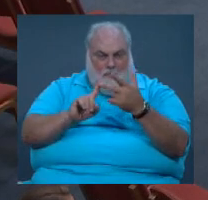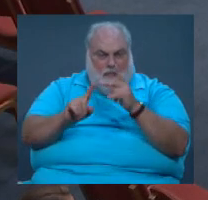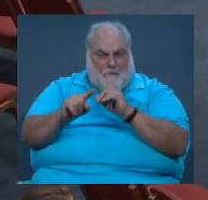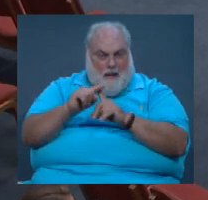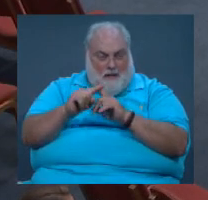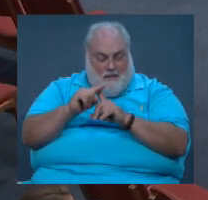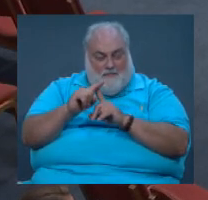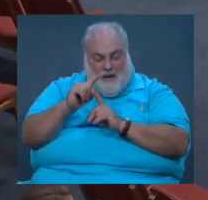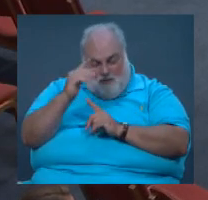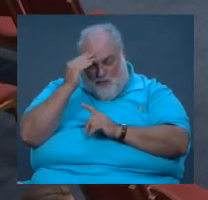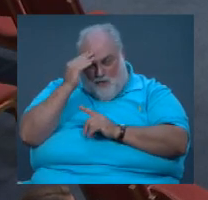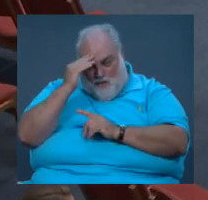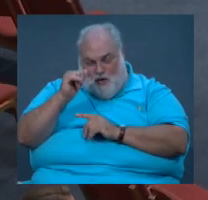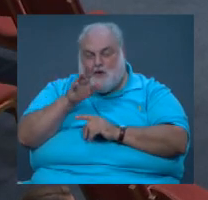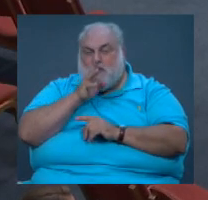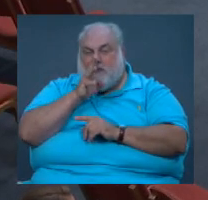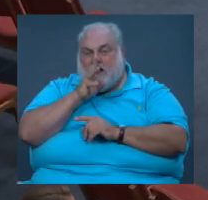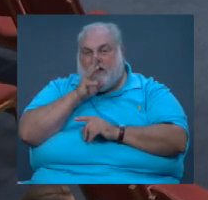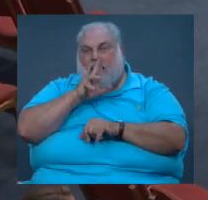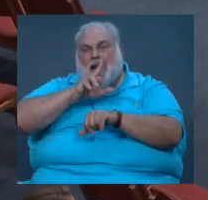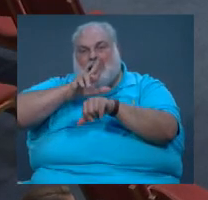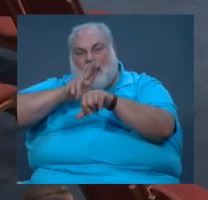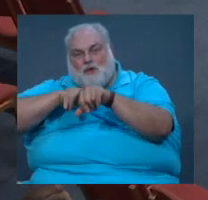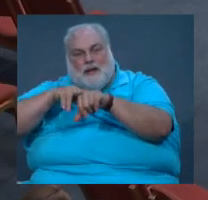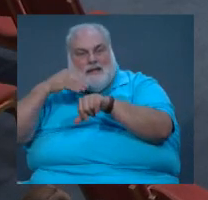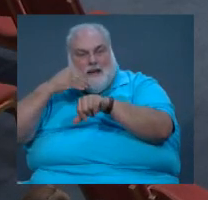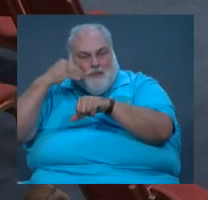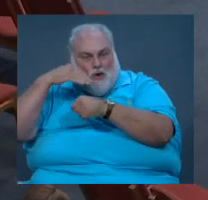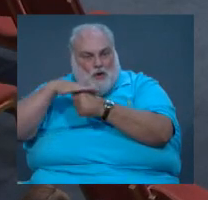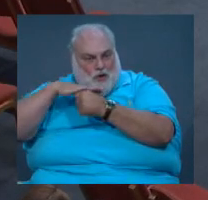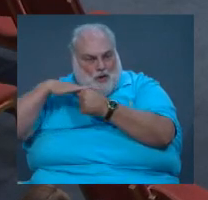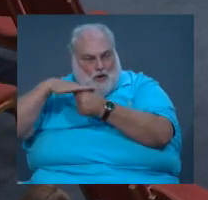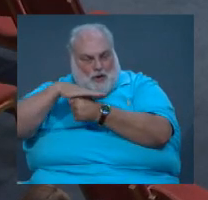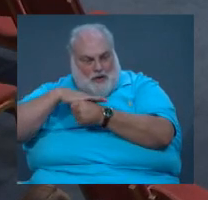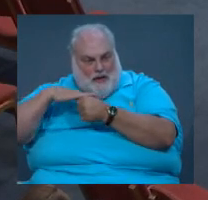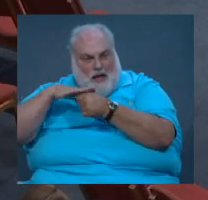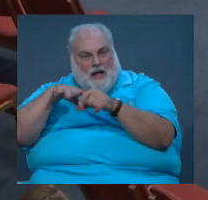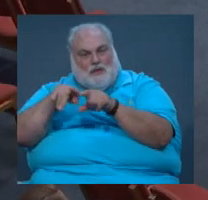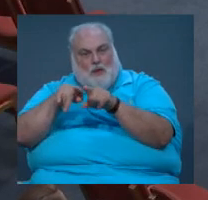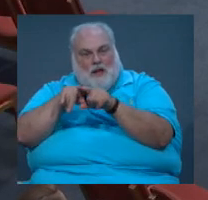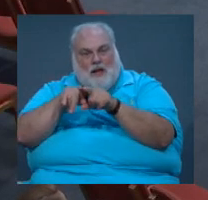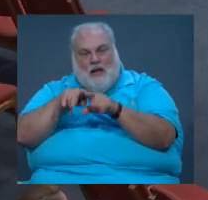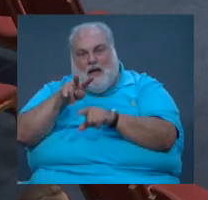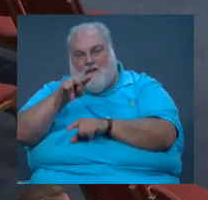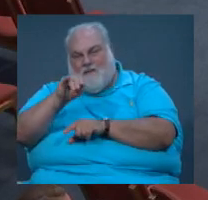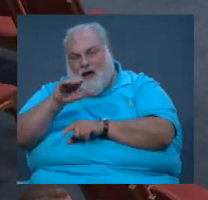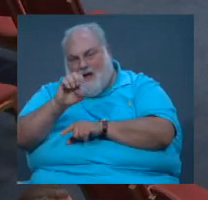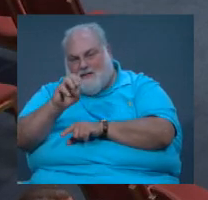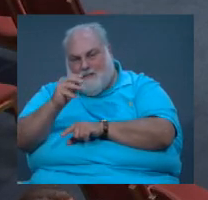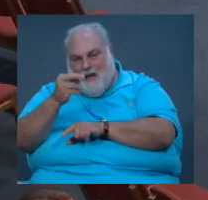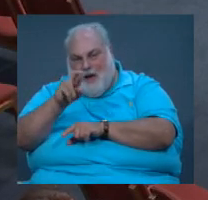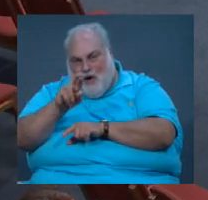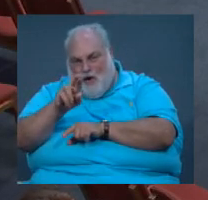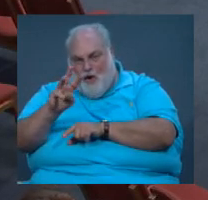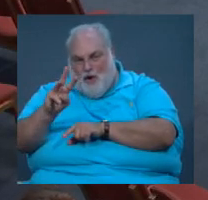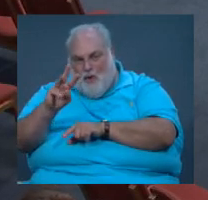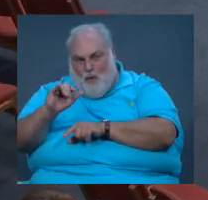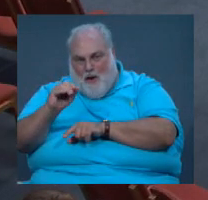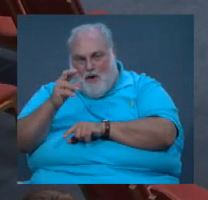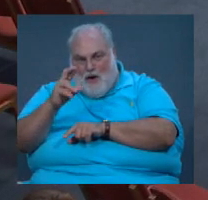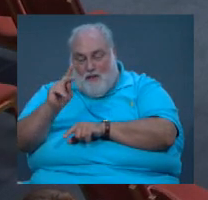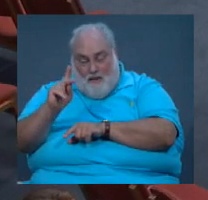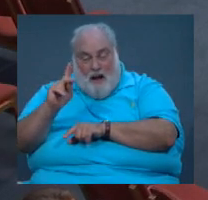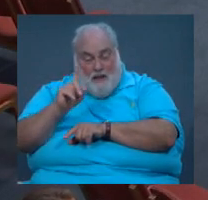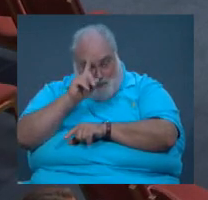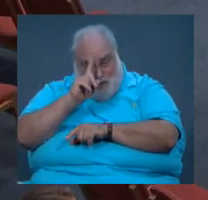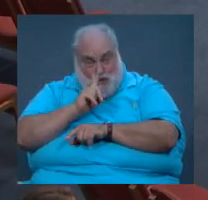you're speaking to the actual neighborhood, Yeah, and as well as Vice Mayor Wyrick. And so there's some federal dollars